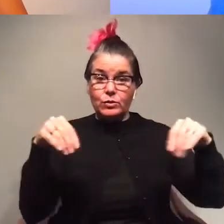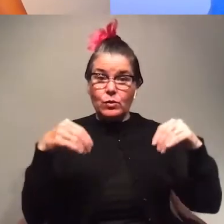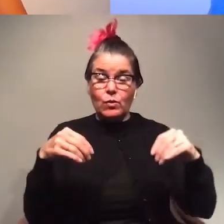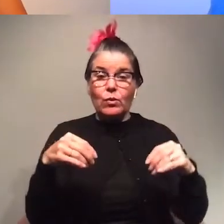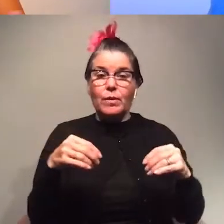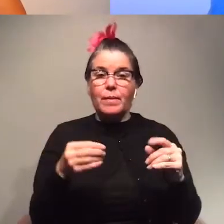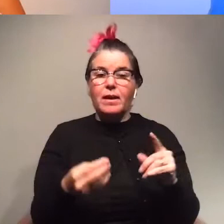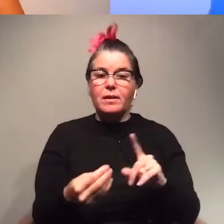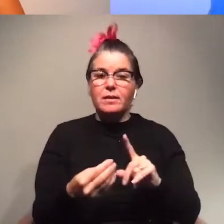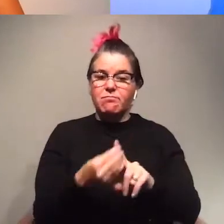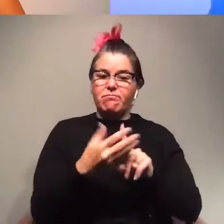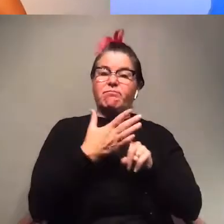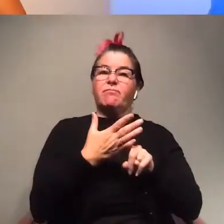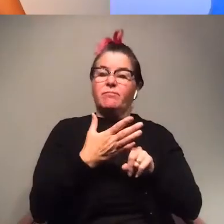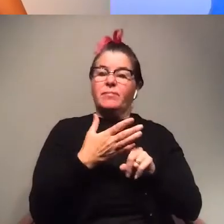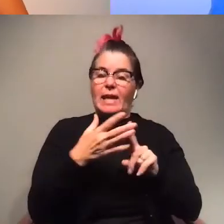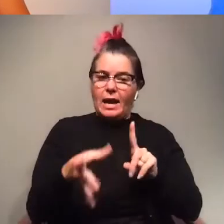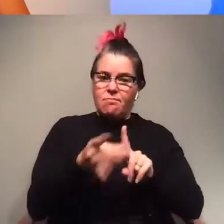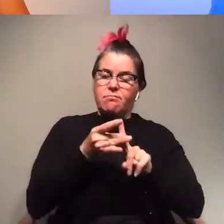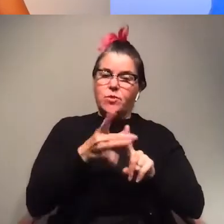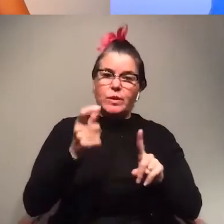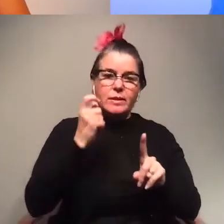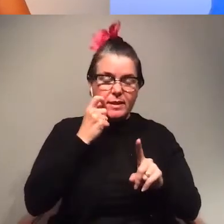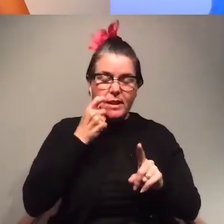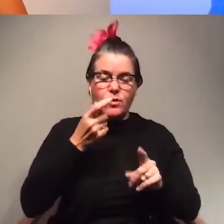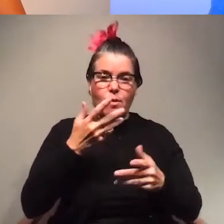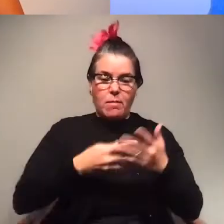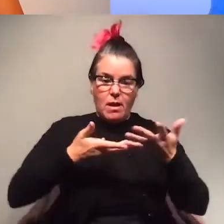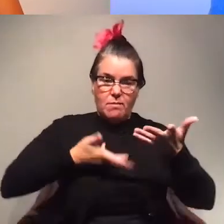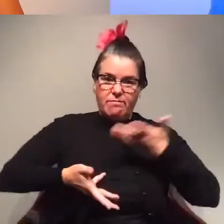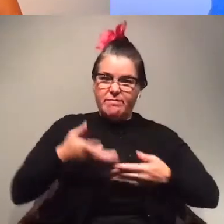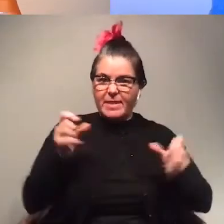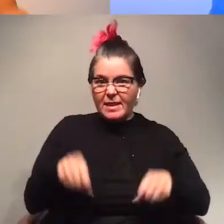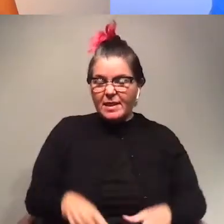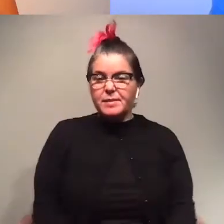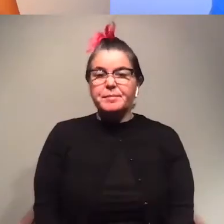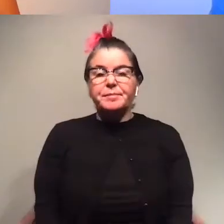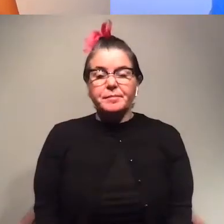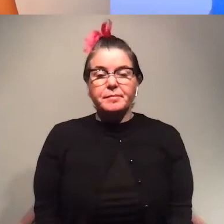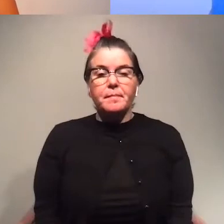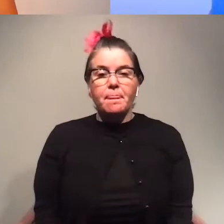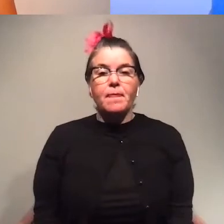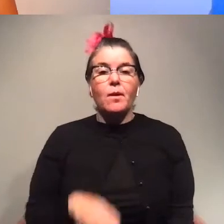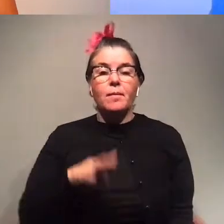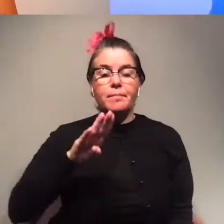that receipt because it can absorb into your skin and into your bloodstream. So bisphenol A is a problem because it's an